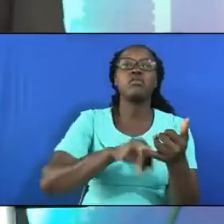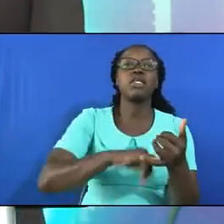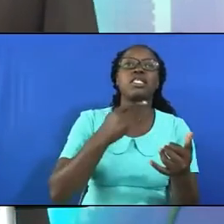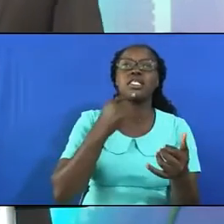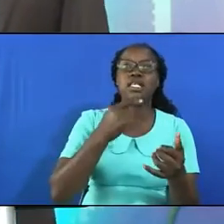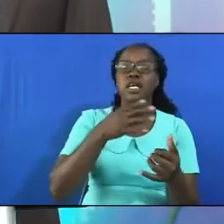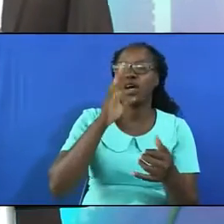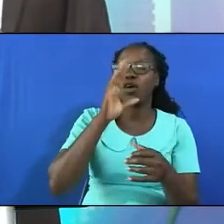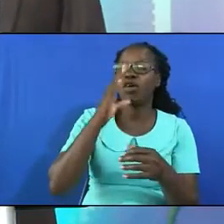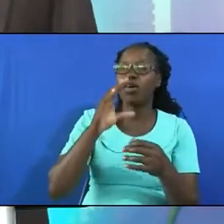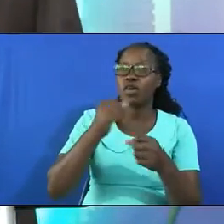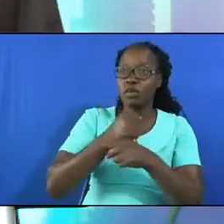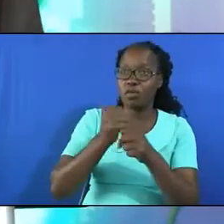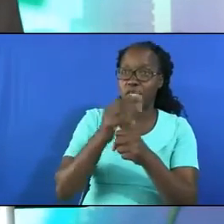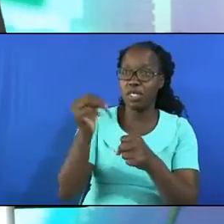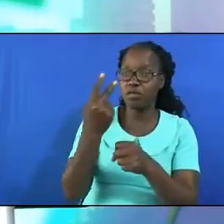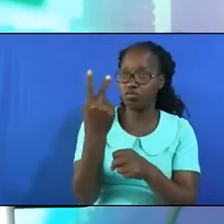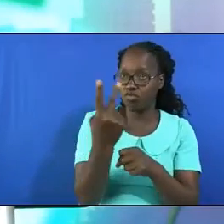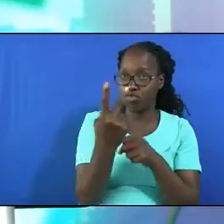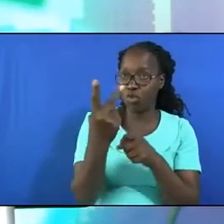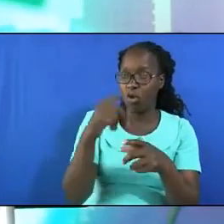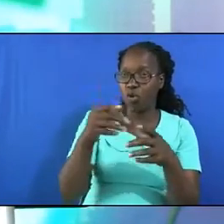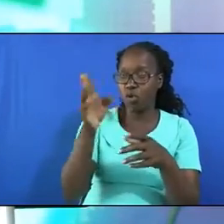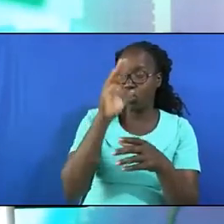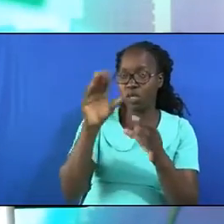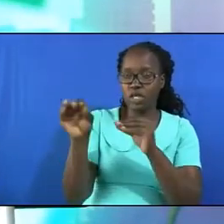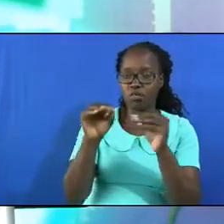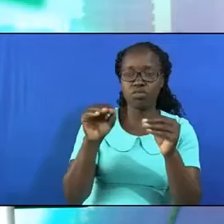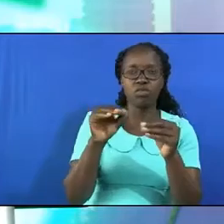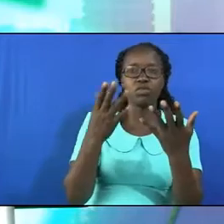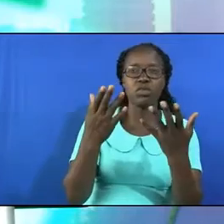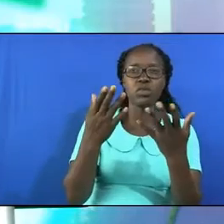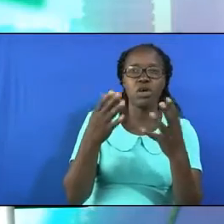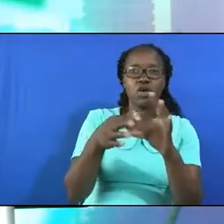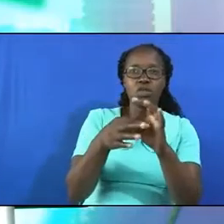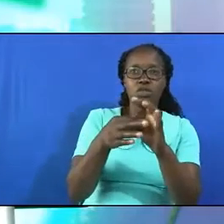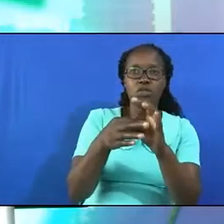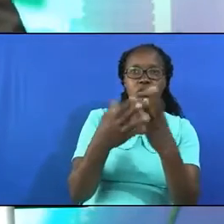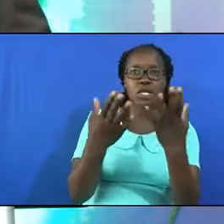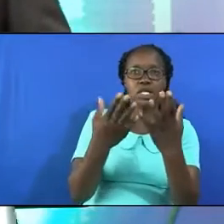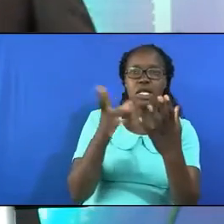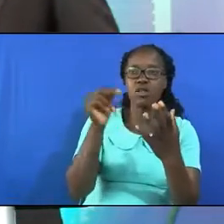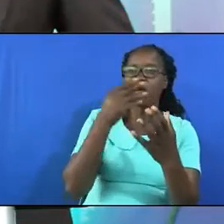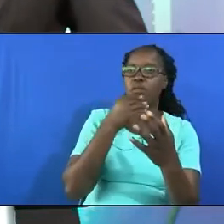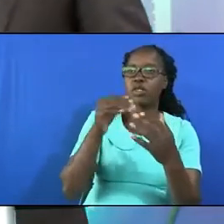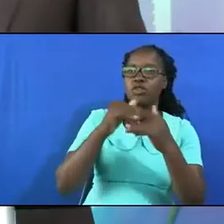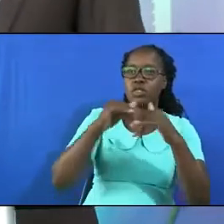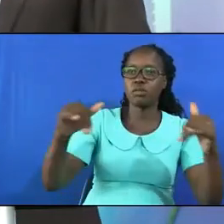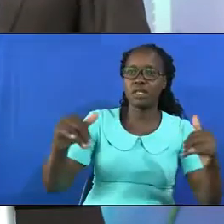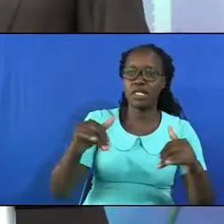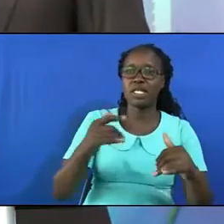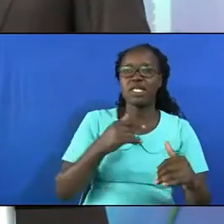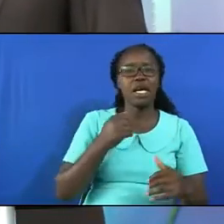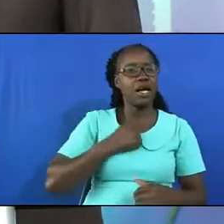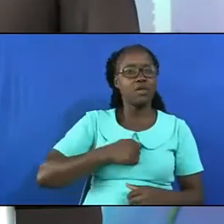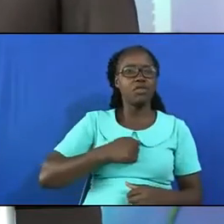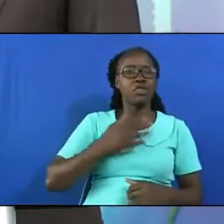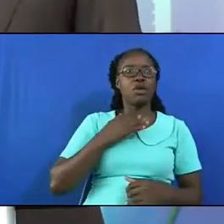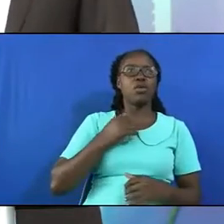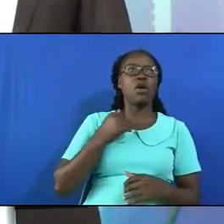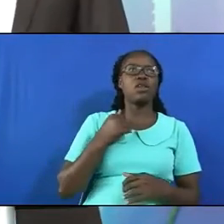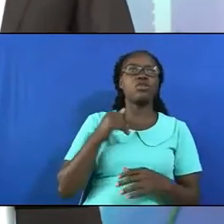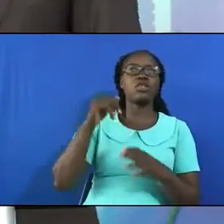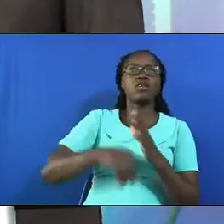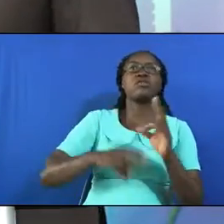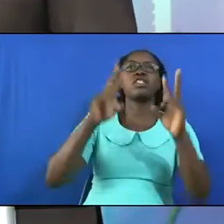and said, God made them two. And what God has put together, no man should put asunder. He did not begin and say, I'm sorry, I want to delve